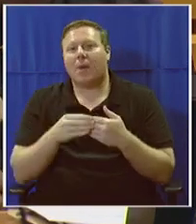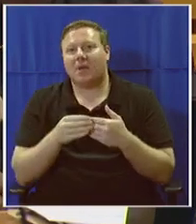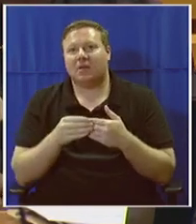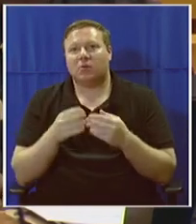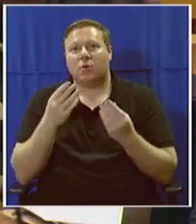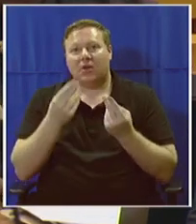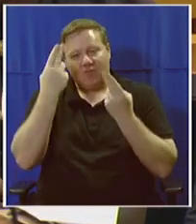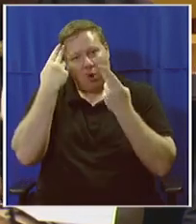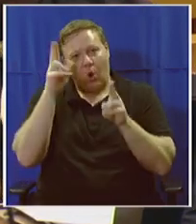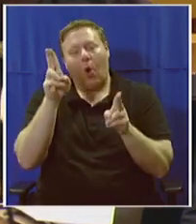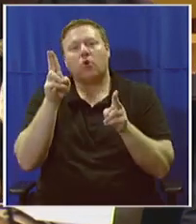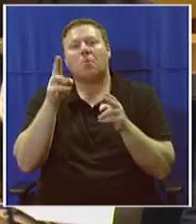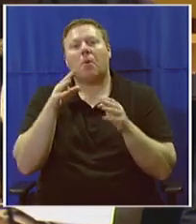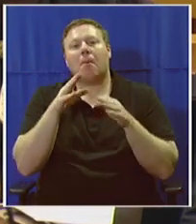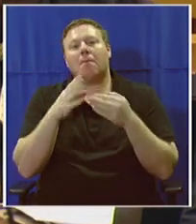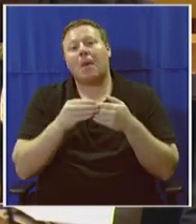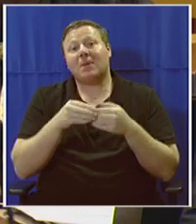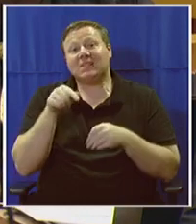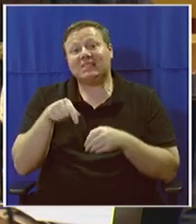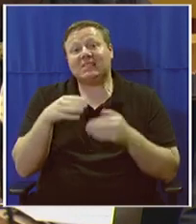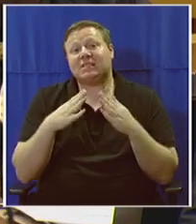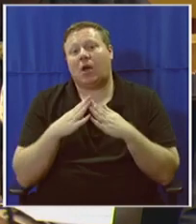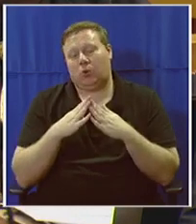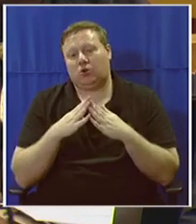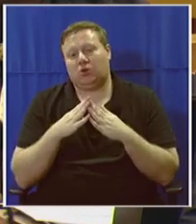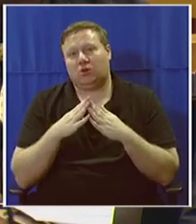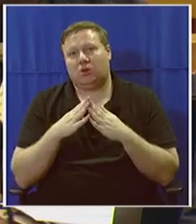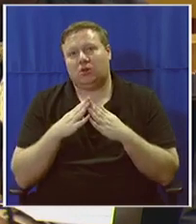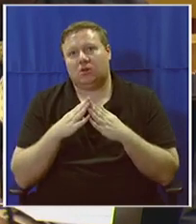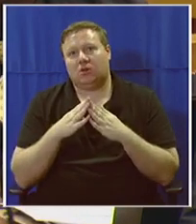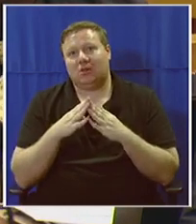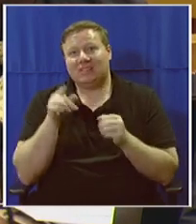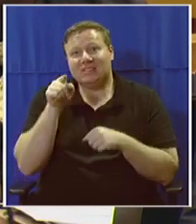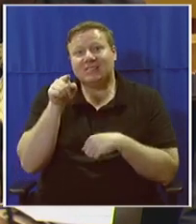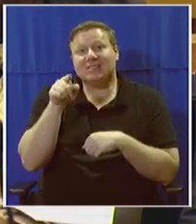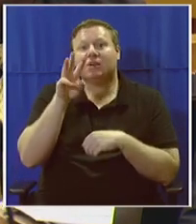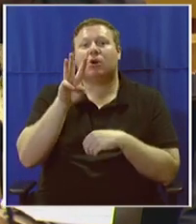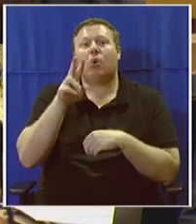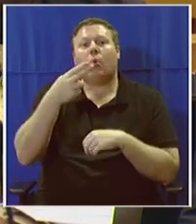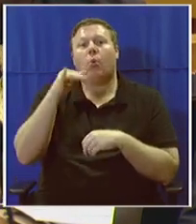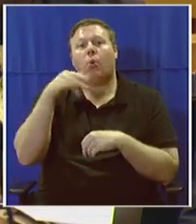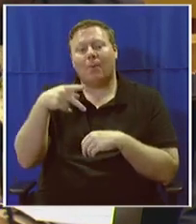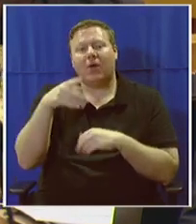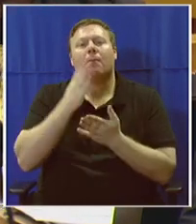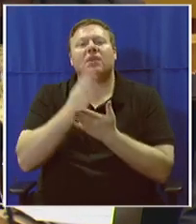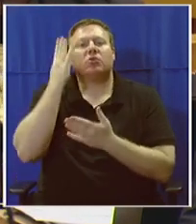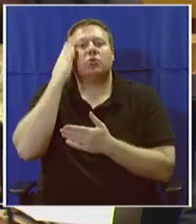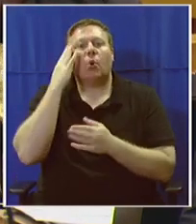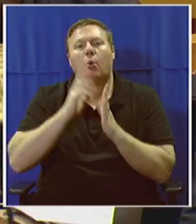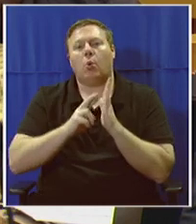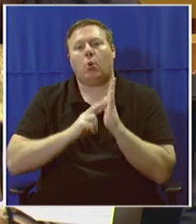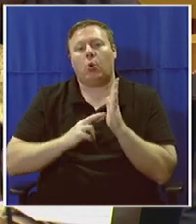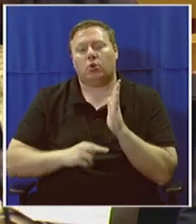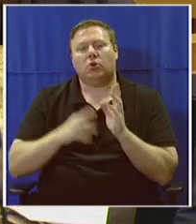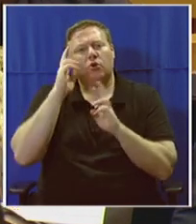honorable members of this House. He is the whip. He should know the rules. We respect each